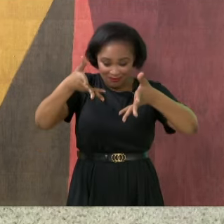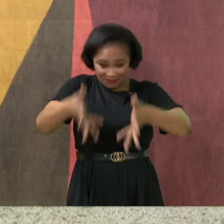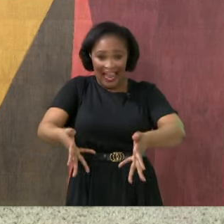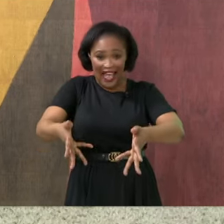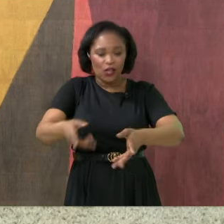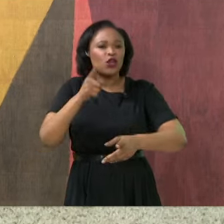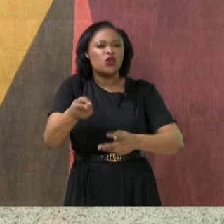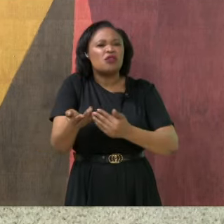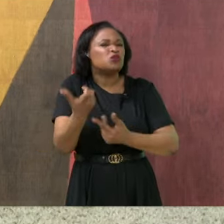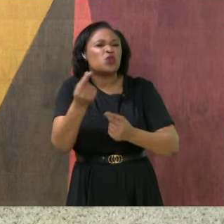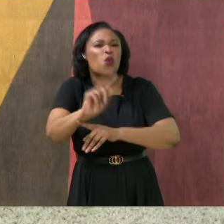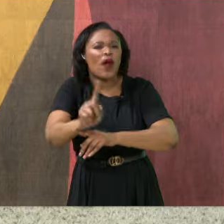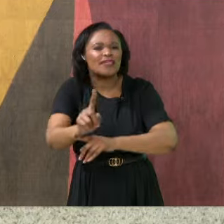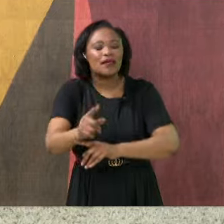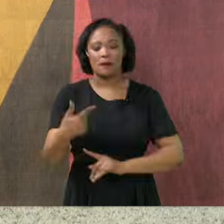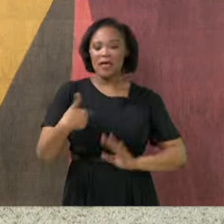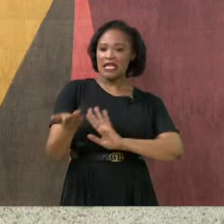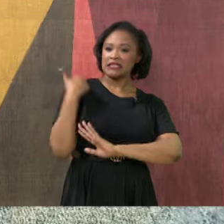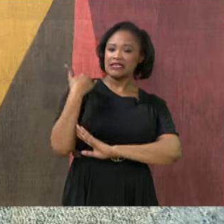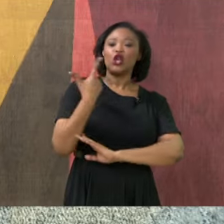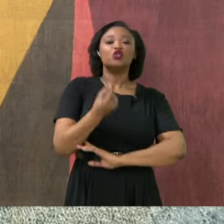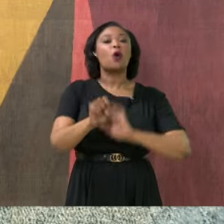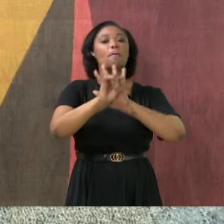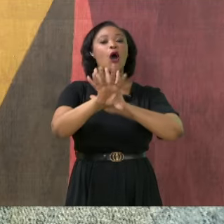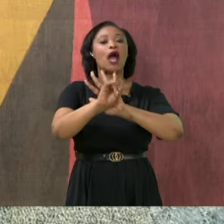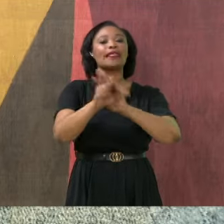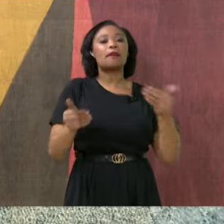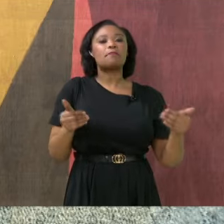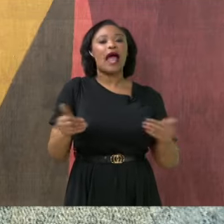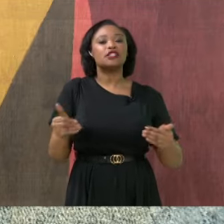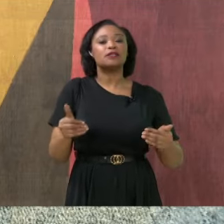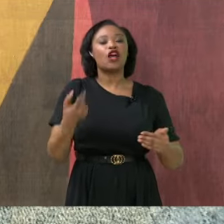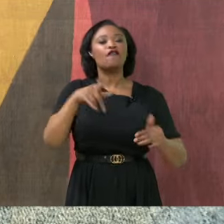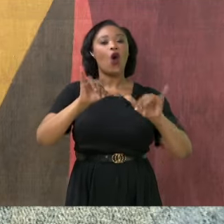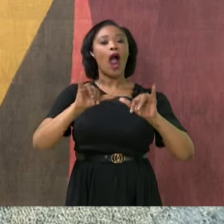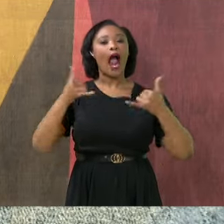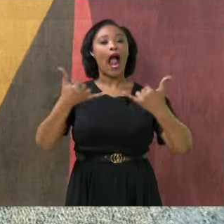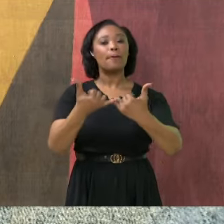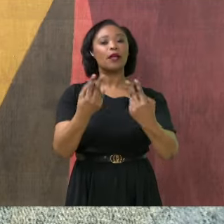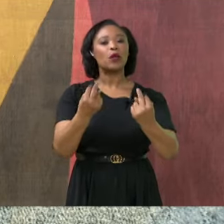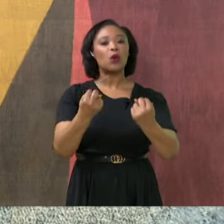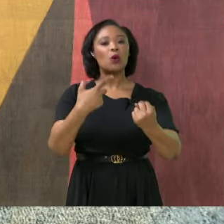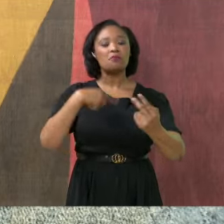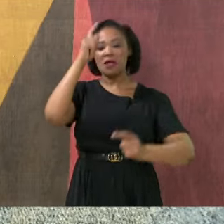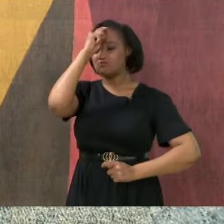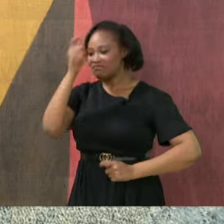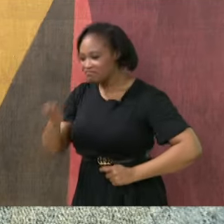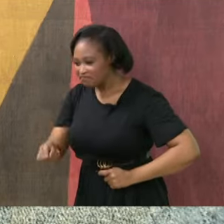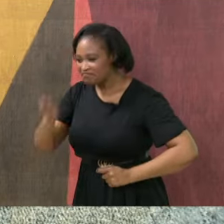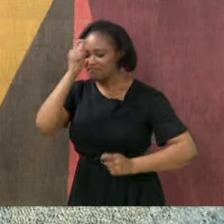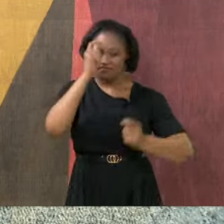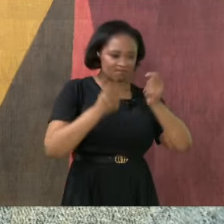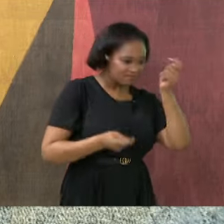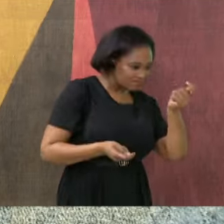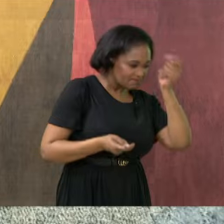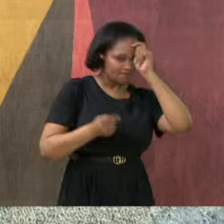Africa, I was doing marketing management for a startup company where I had to wear many different hats because